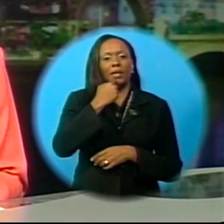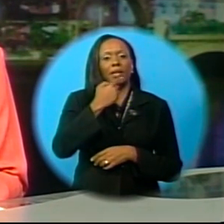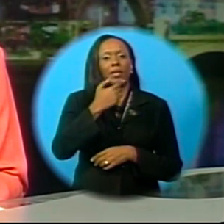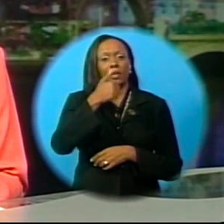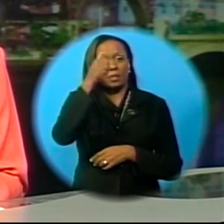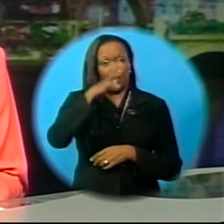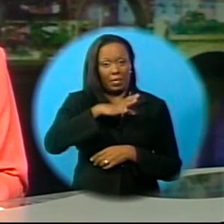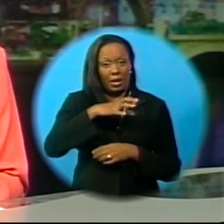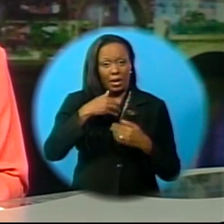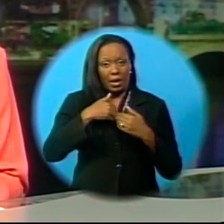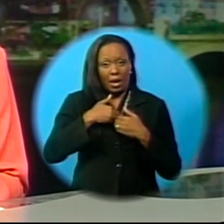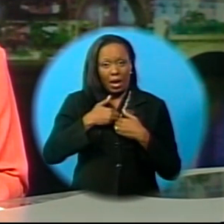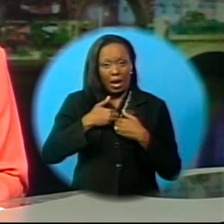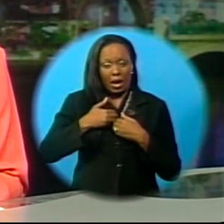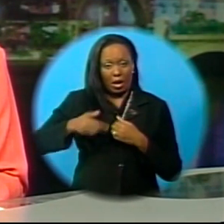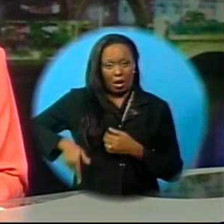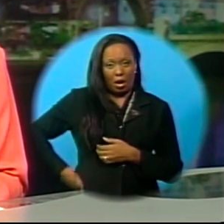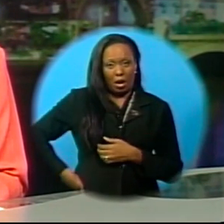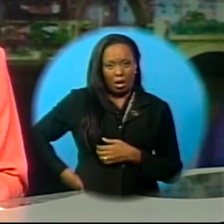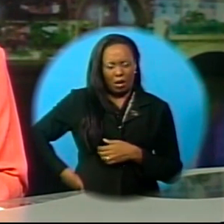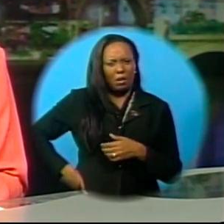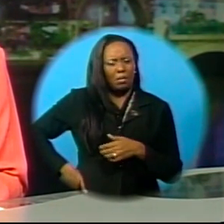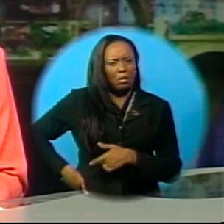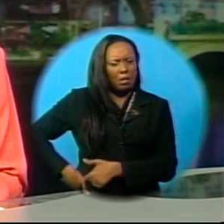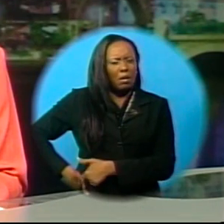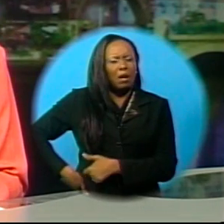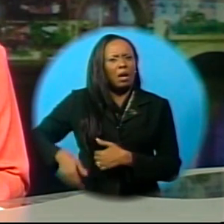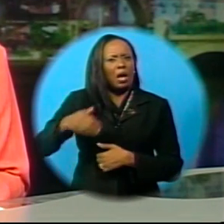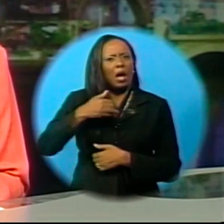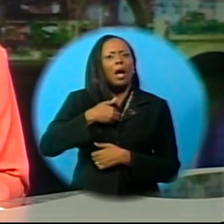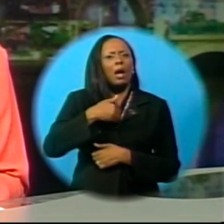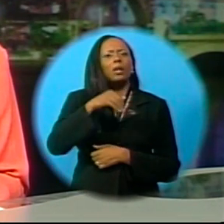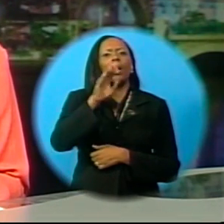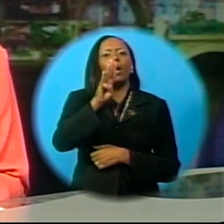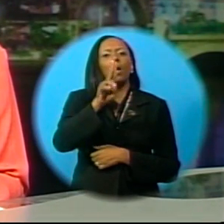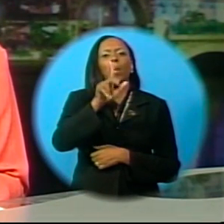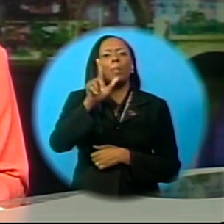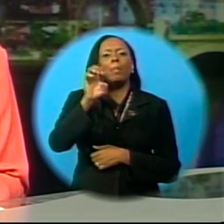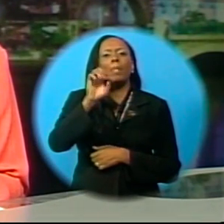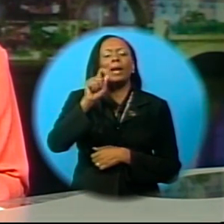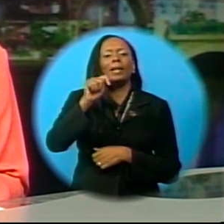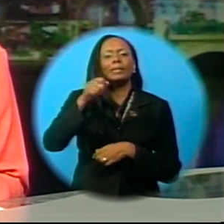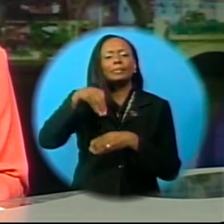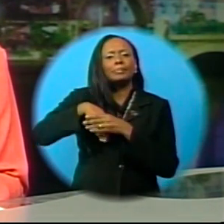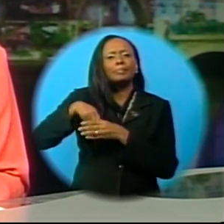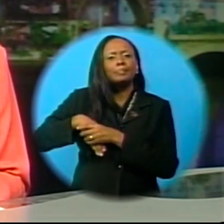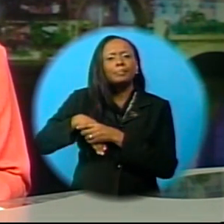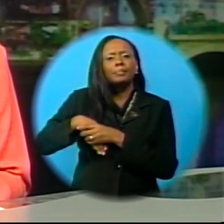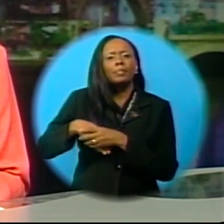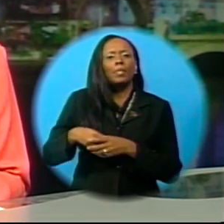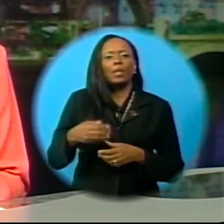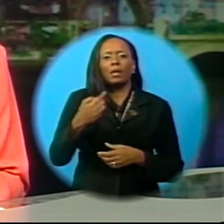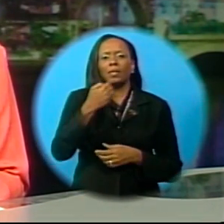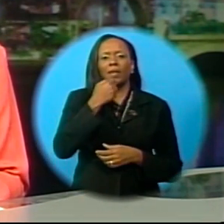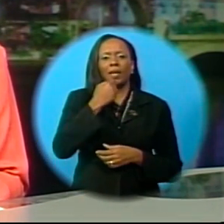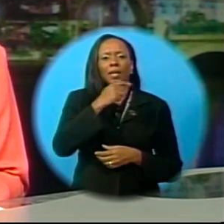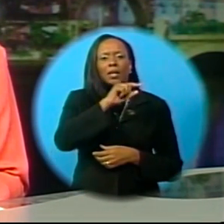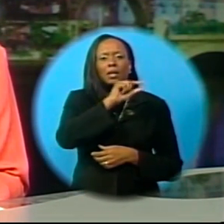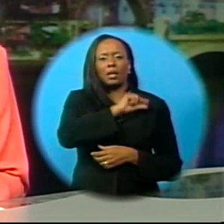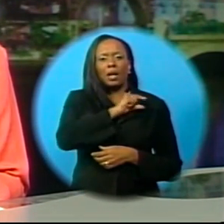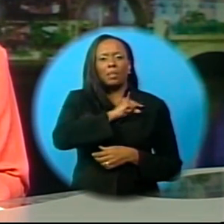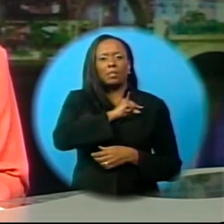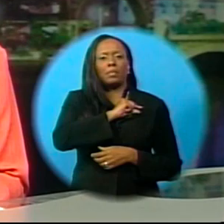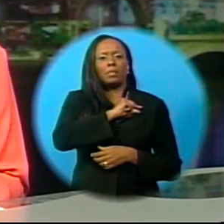who had a loaded firearm in his possession at the main gate of the District A Magistrates Court complex. A statement said that